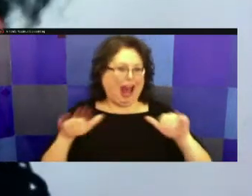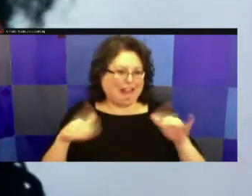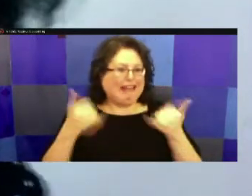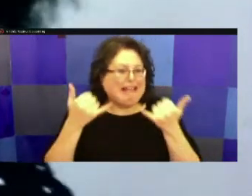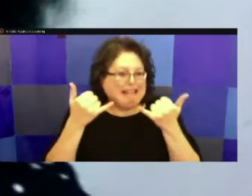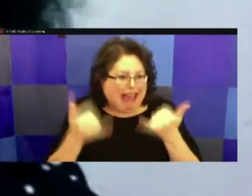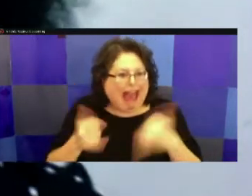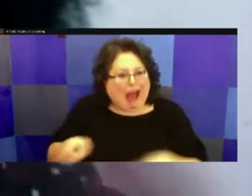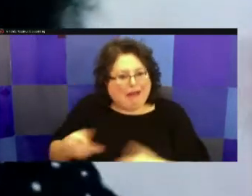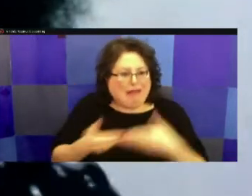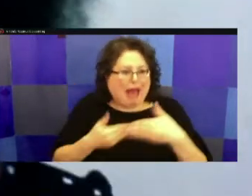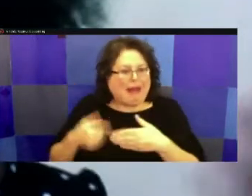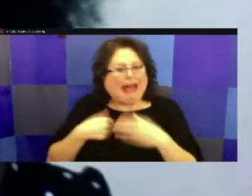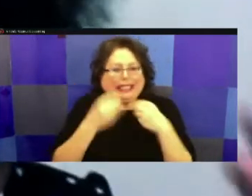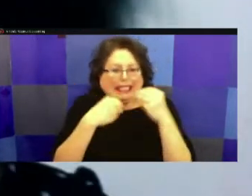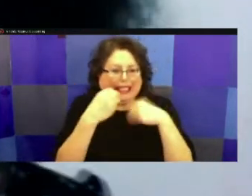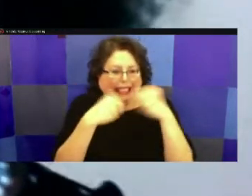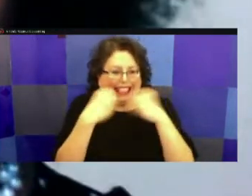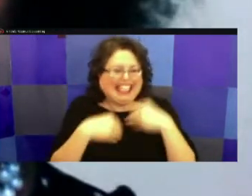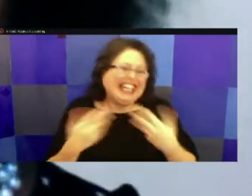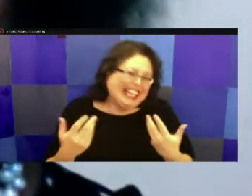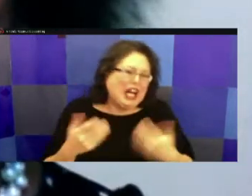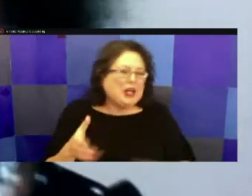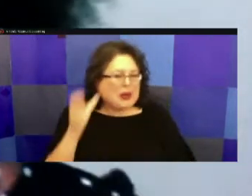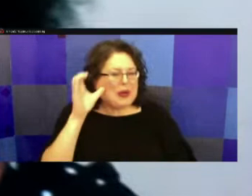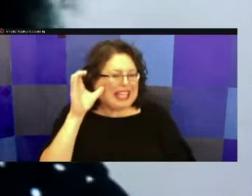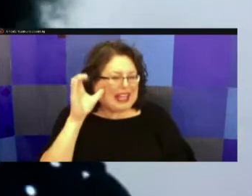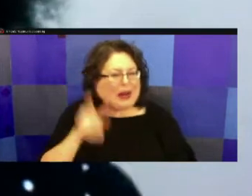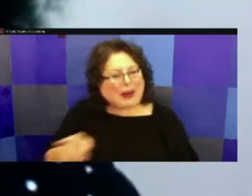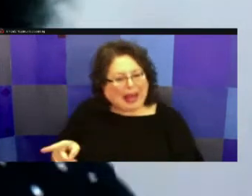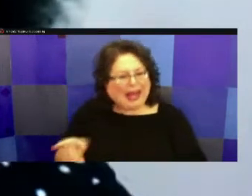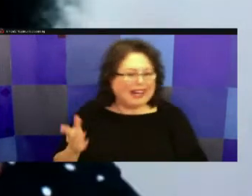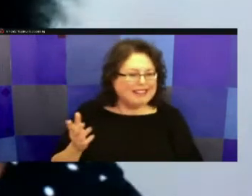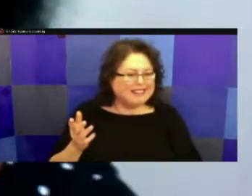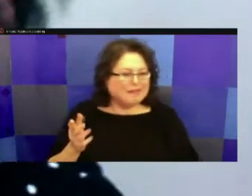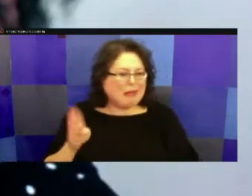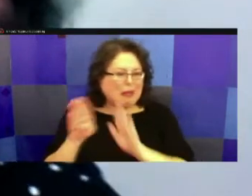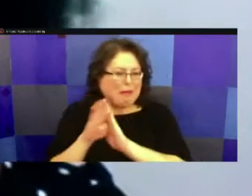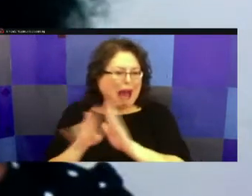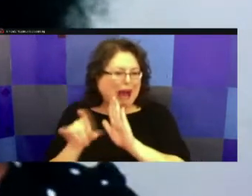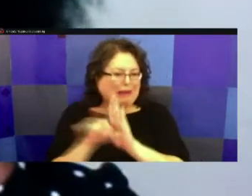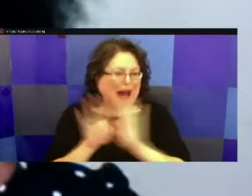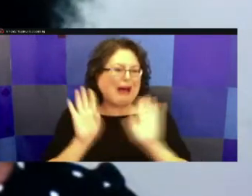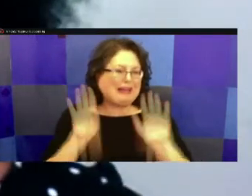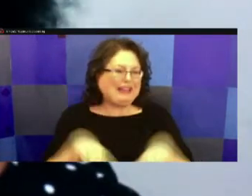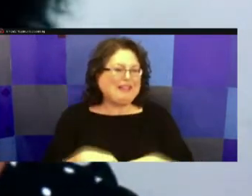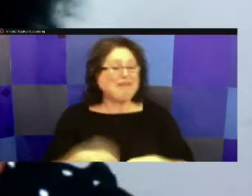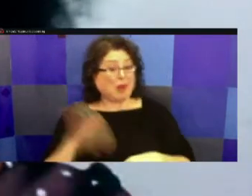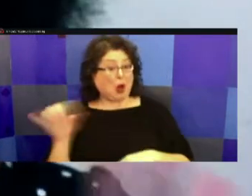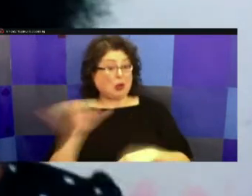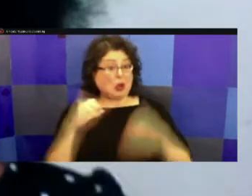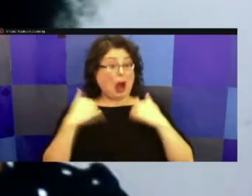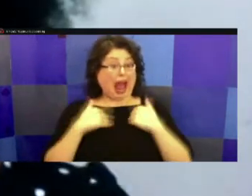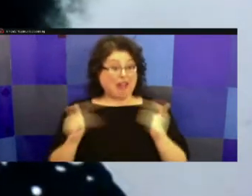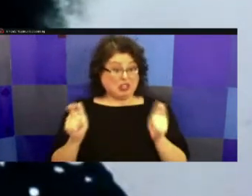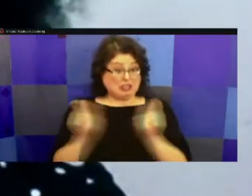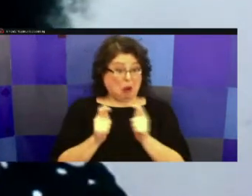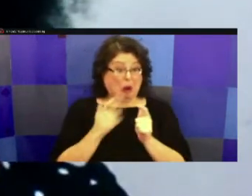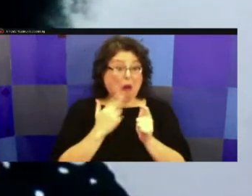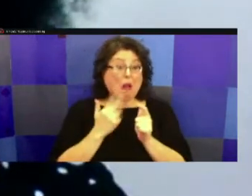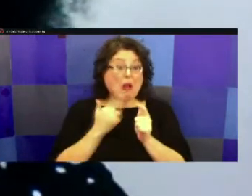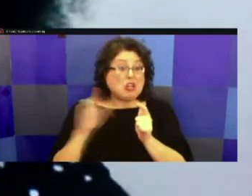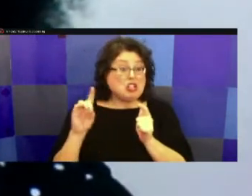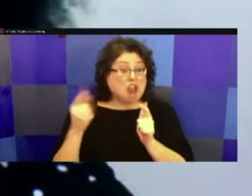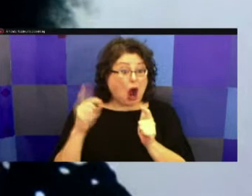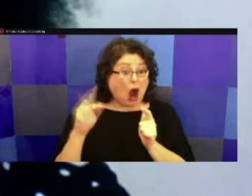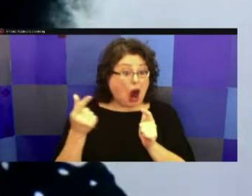afternoon snack. So you're going to hear a little bit of soundtrack noise in the background. And I also do have a small dog, so you may